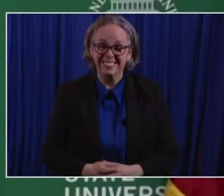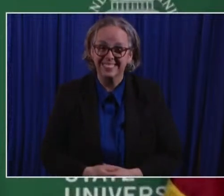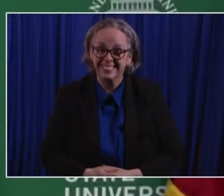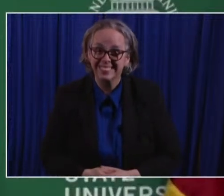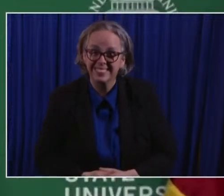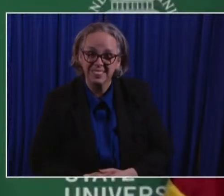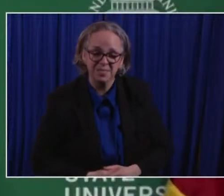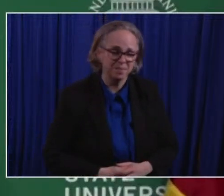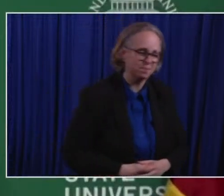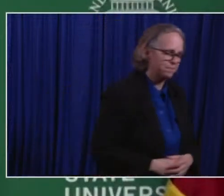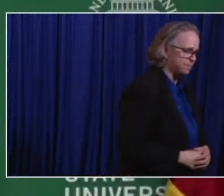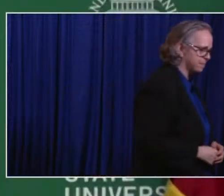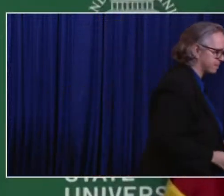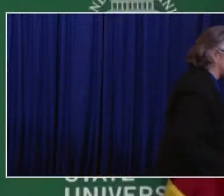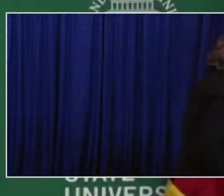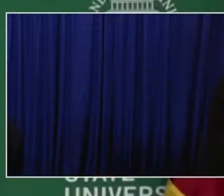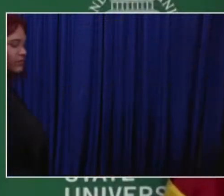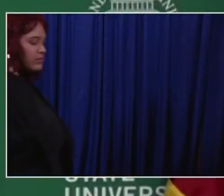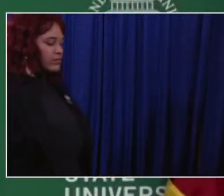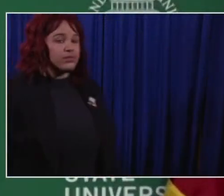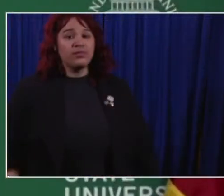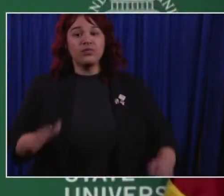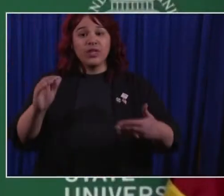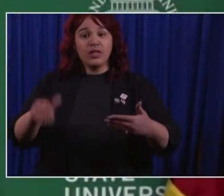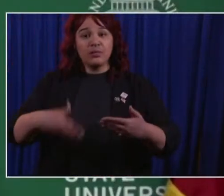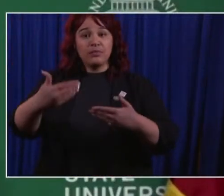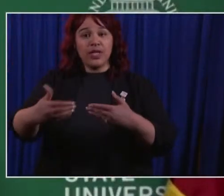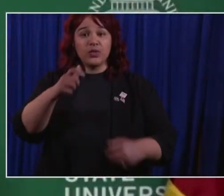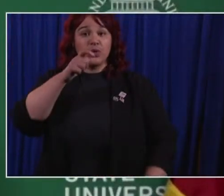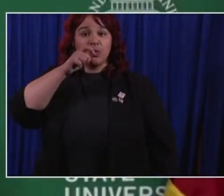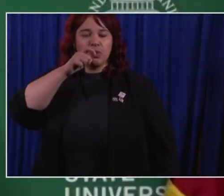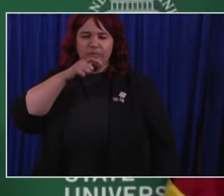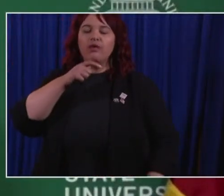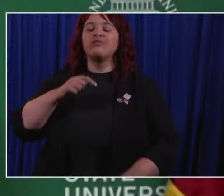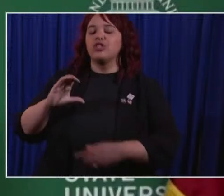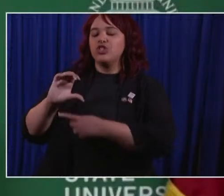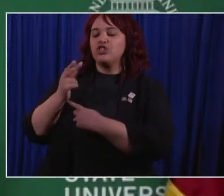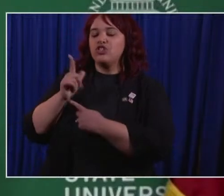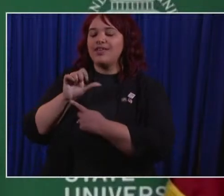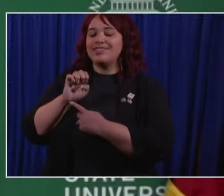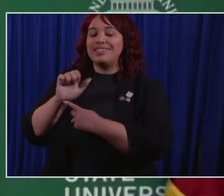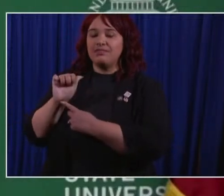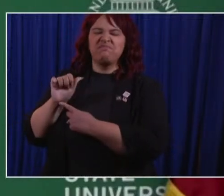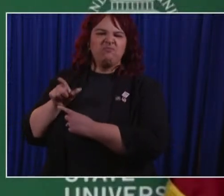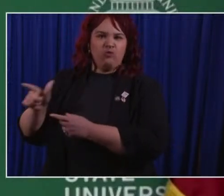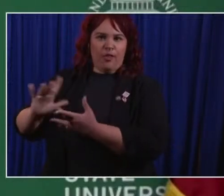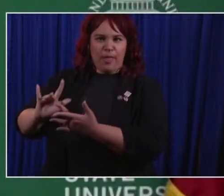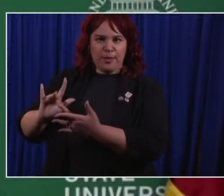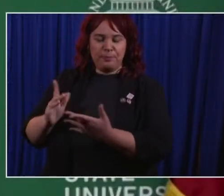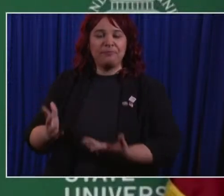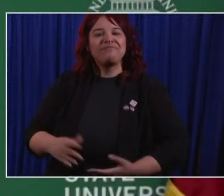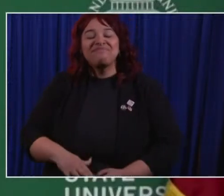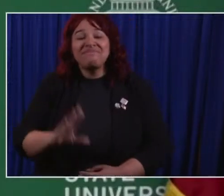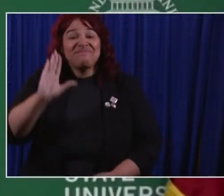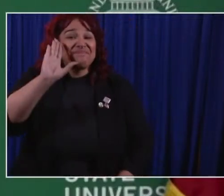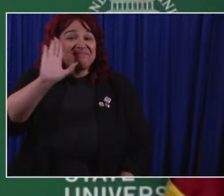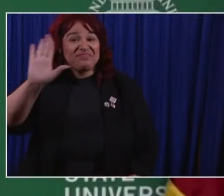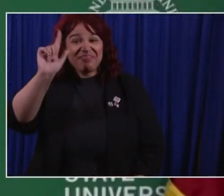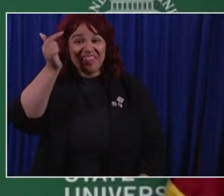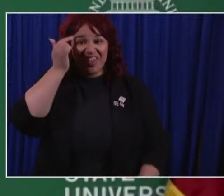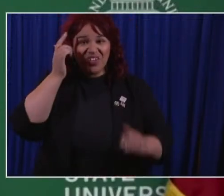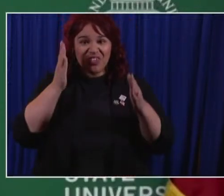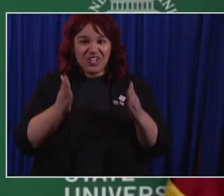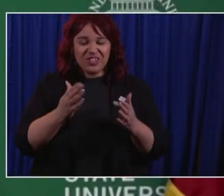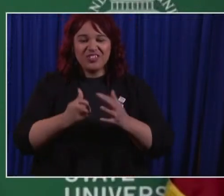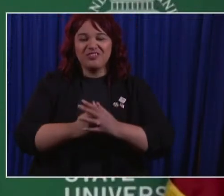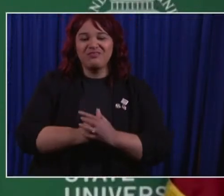Thanks, John. Next question online is from Chelsea Sick at WKEF in Dayton. Hi there, Governor. Chelsea. So